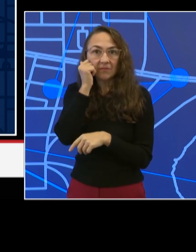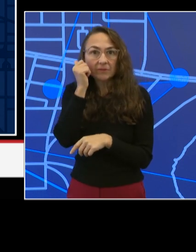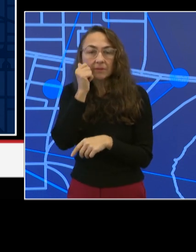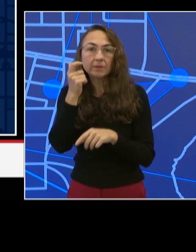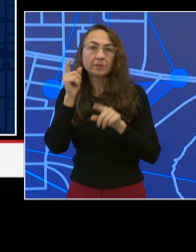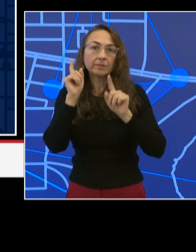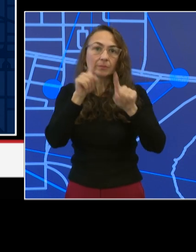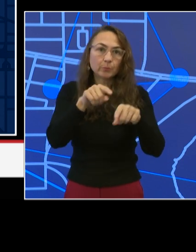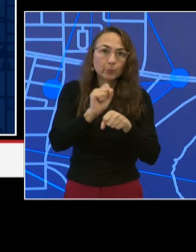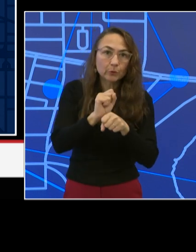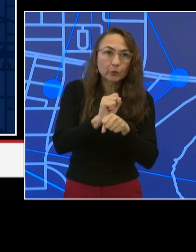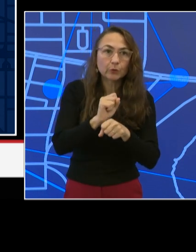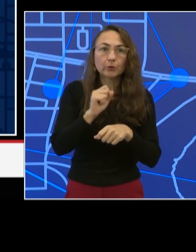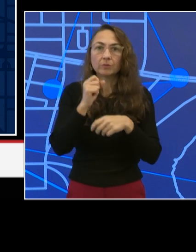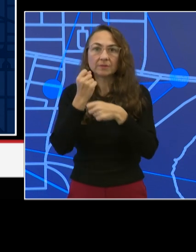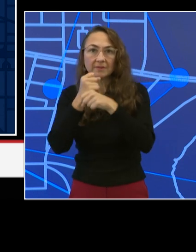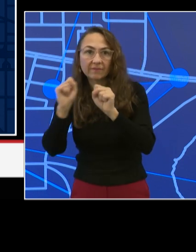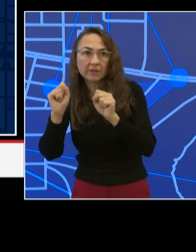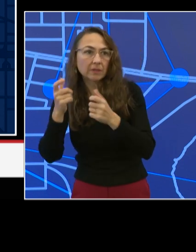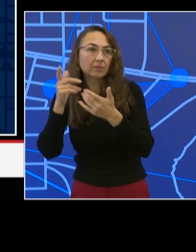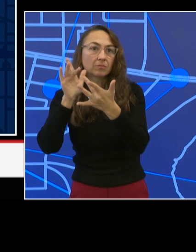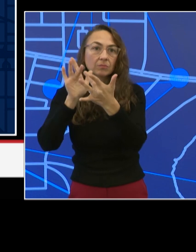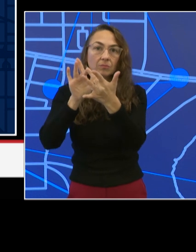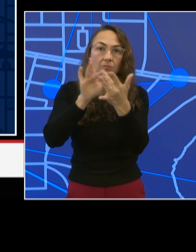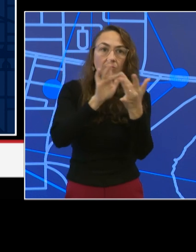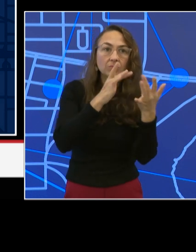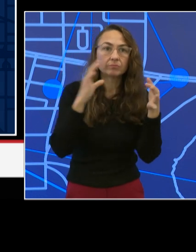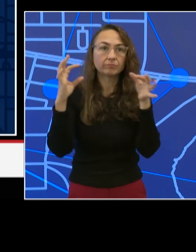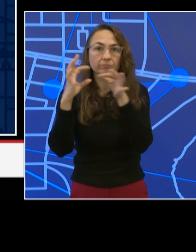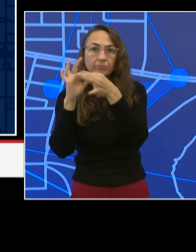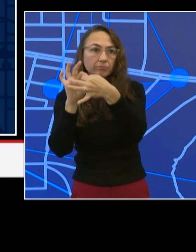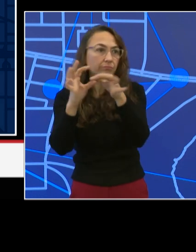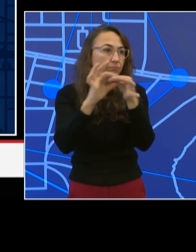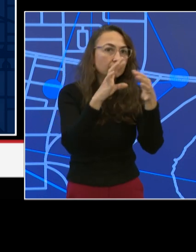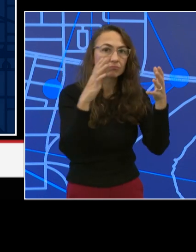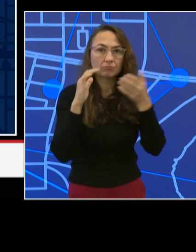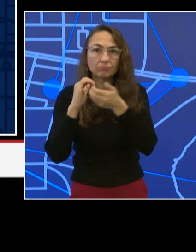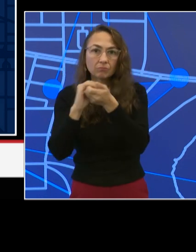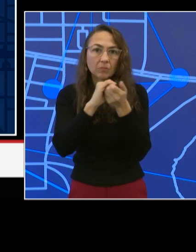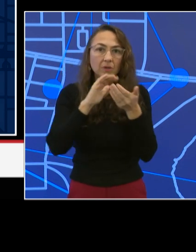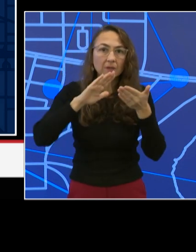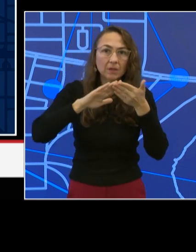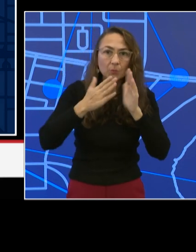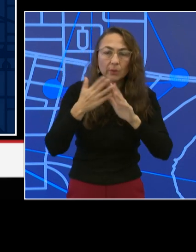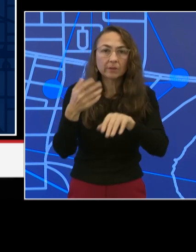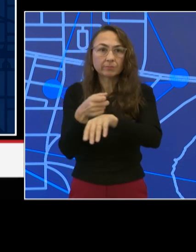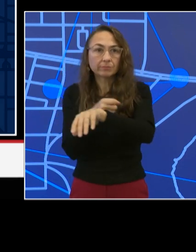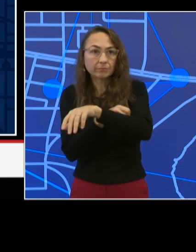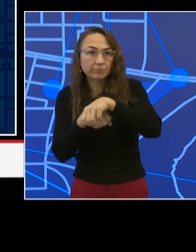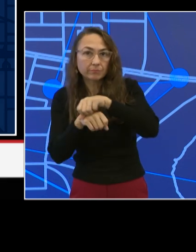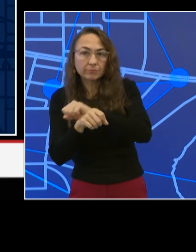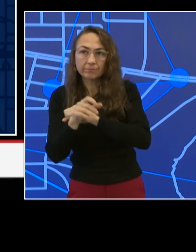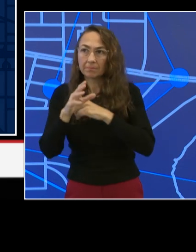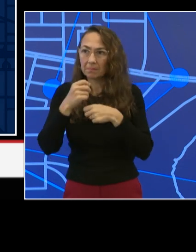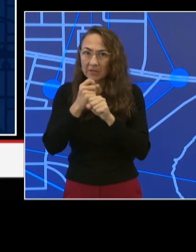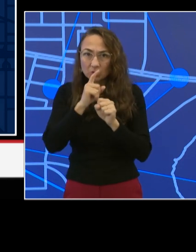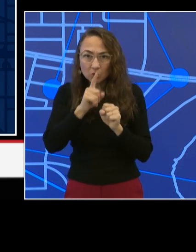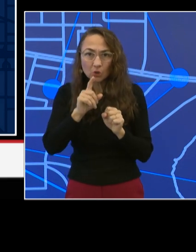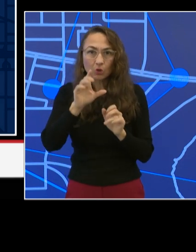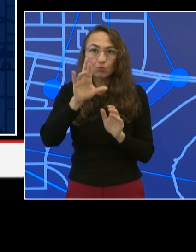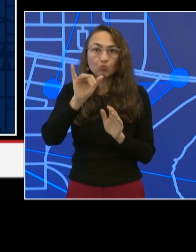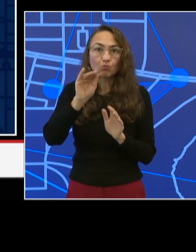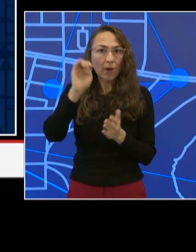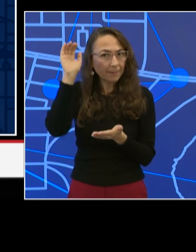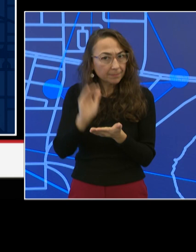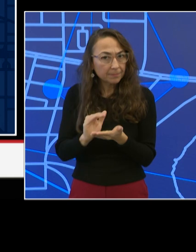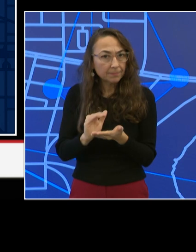are connecting with community, and we're doing everything we can to drive crime down in our city. That, paired with our whole of government approach to fighting